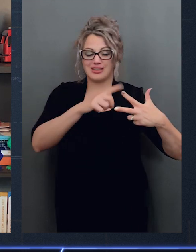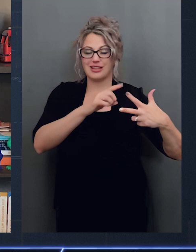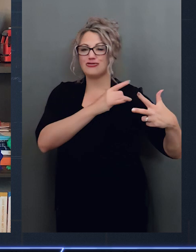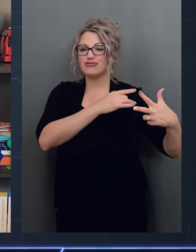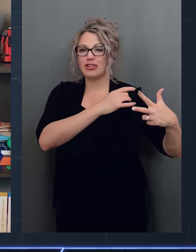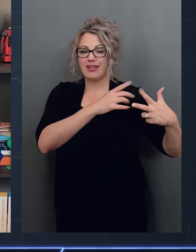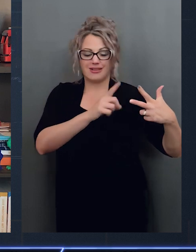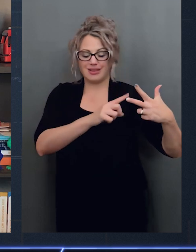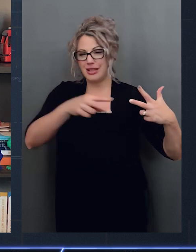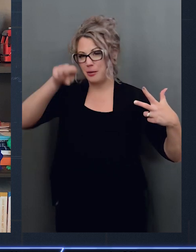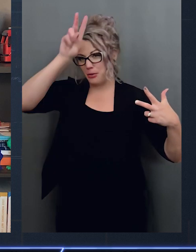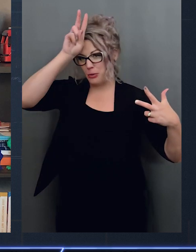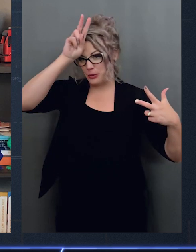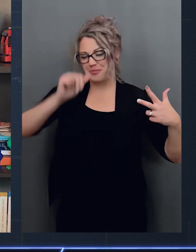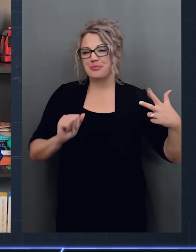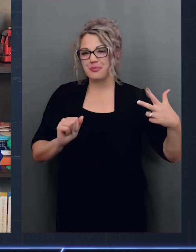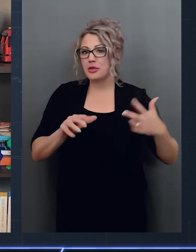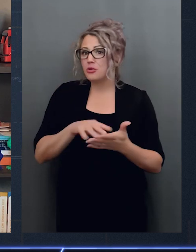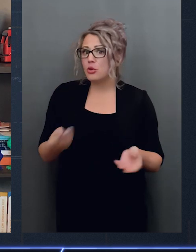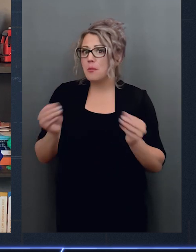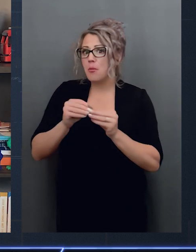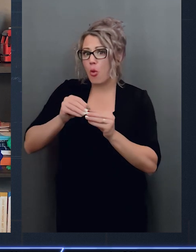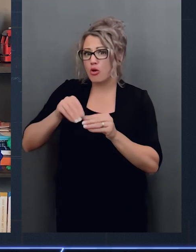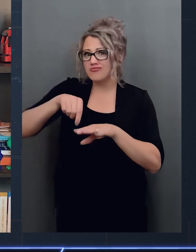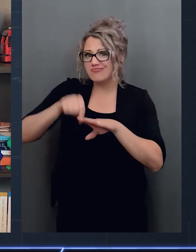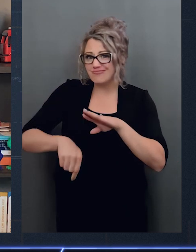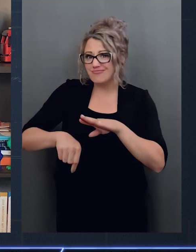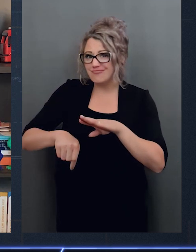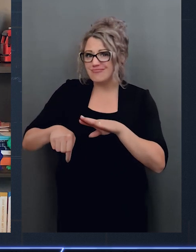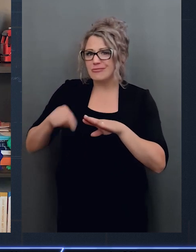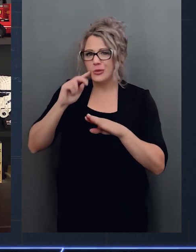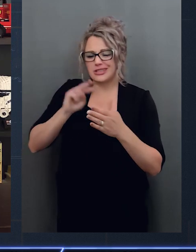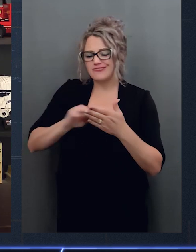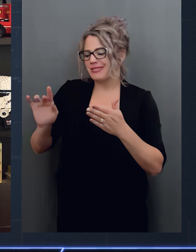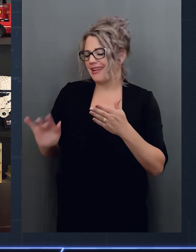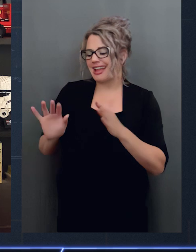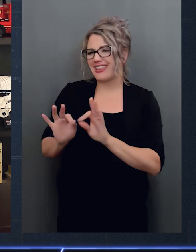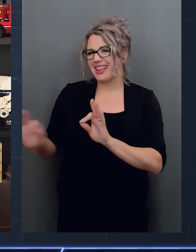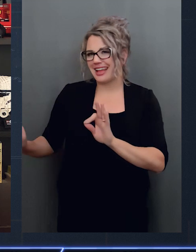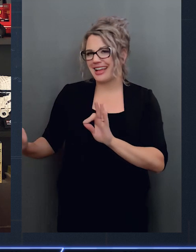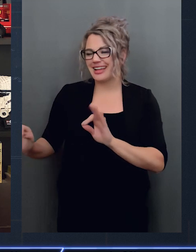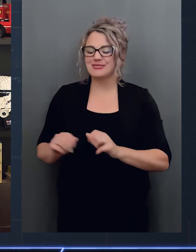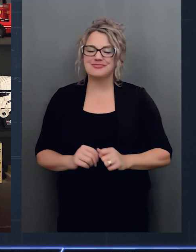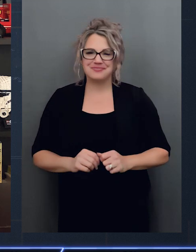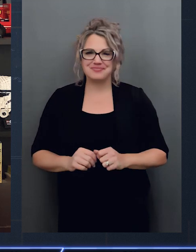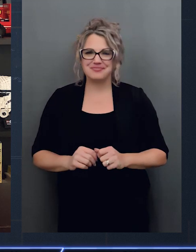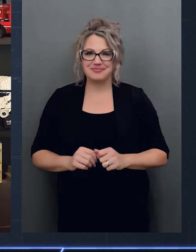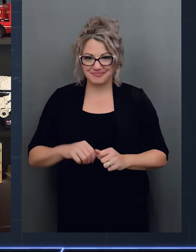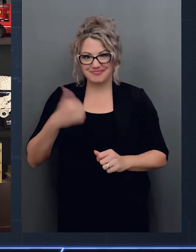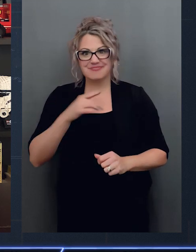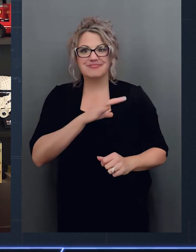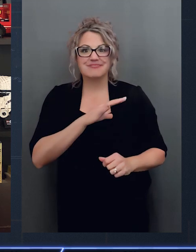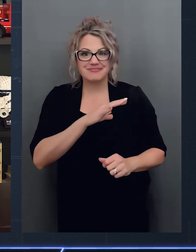Peru. To learn a lot more about this, you can read all the What's New items I've linked for you. Next cool thing, a really